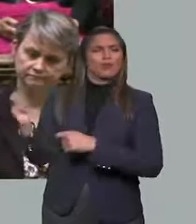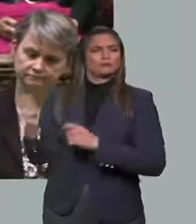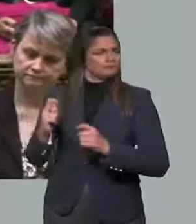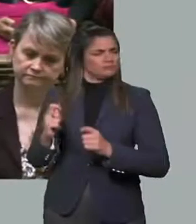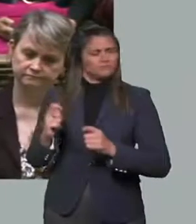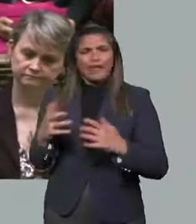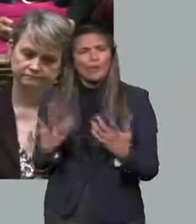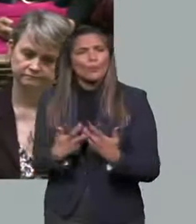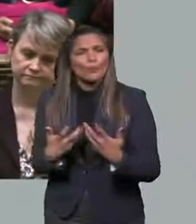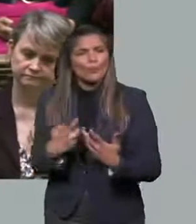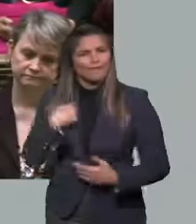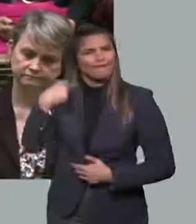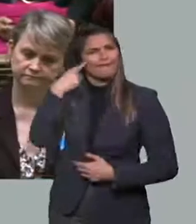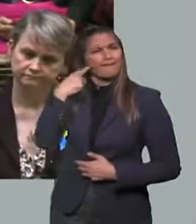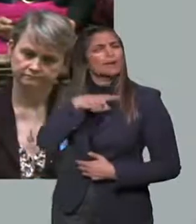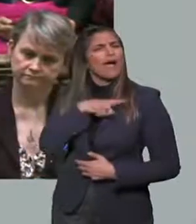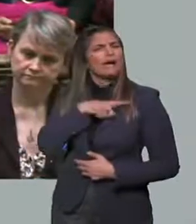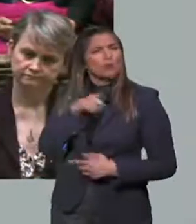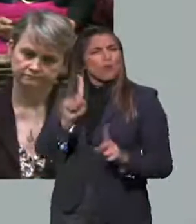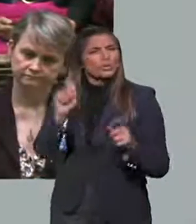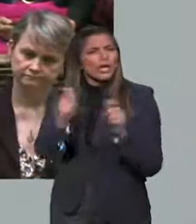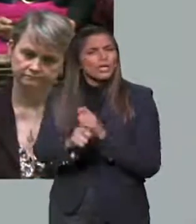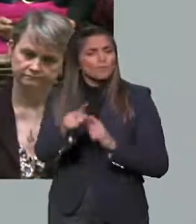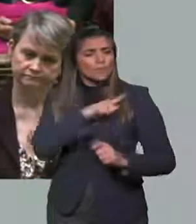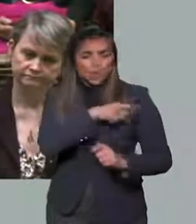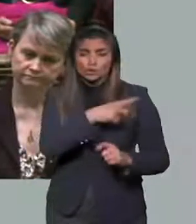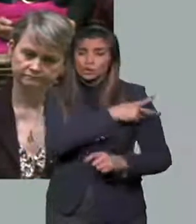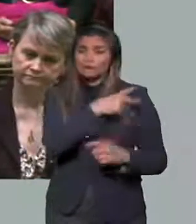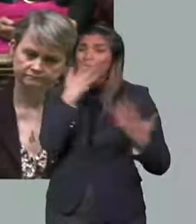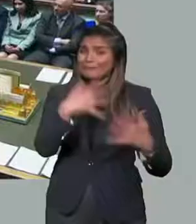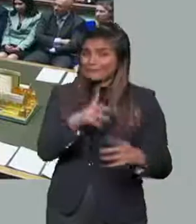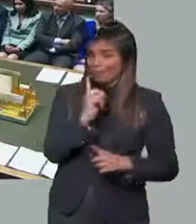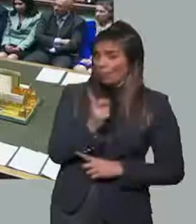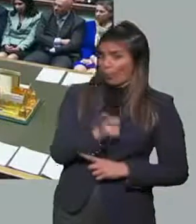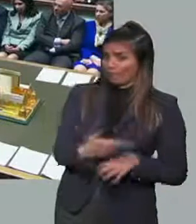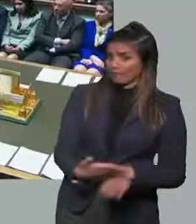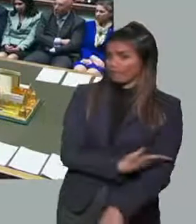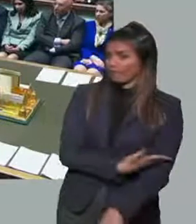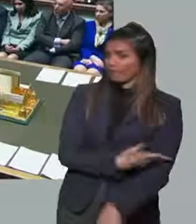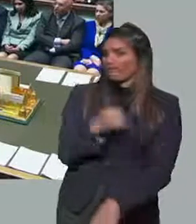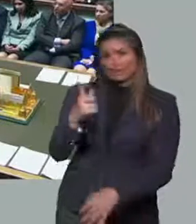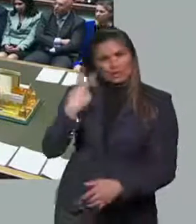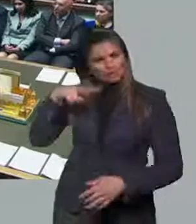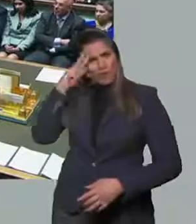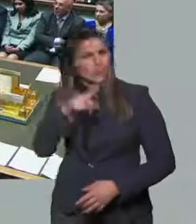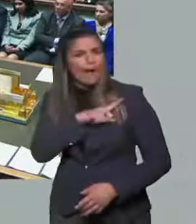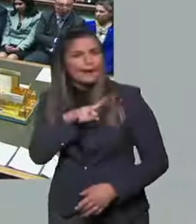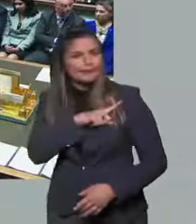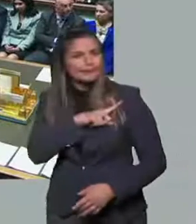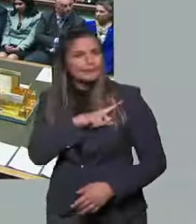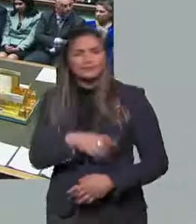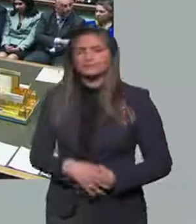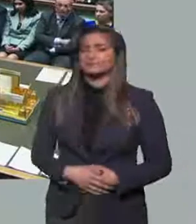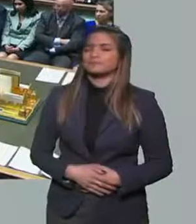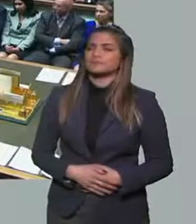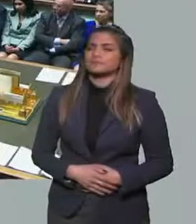House what changed between the security warning and the appointment? Deputy Prime Minister. Sorry,